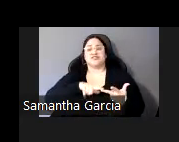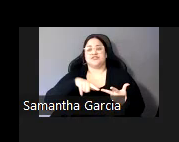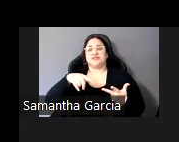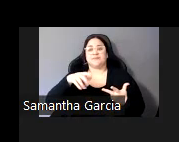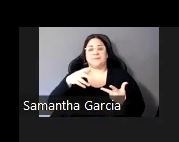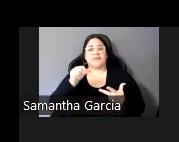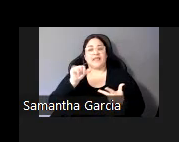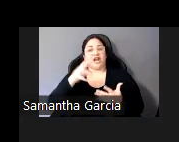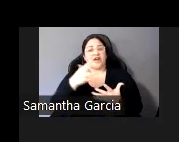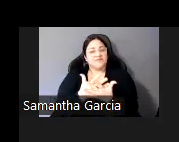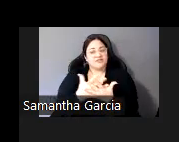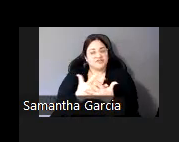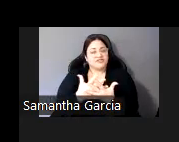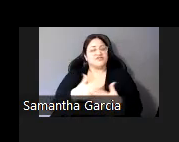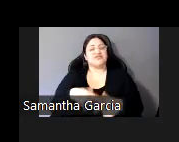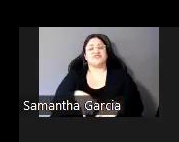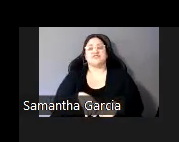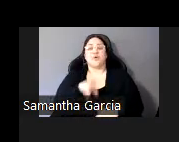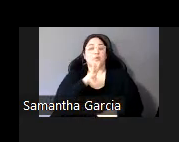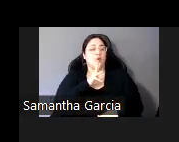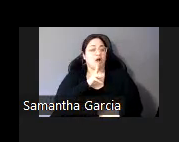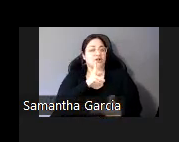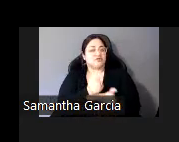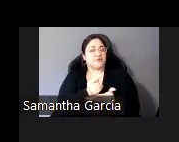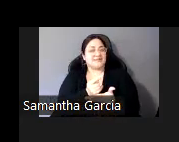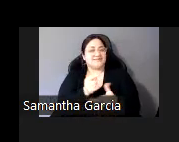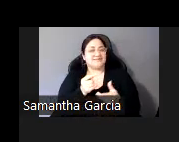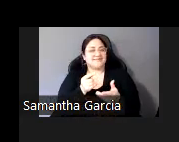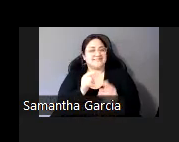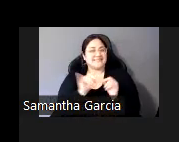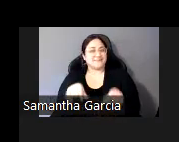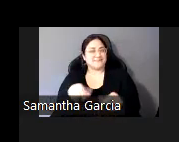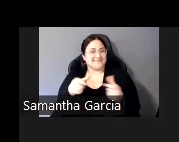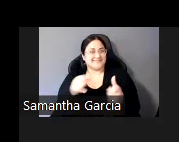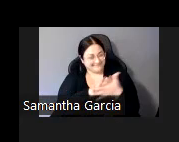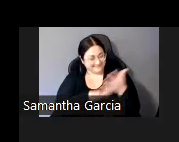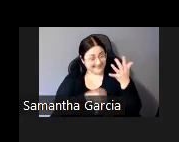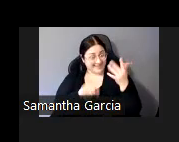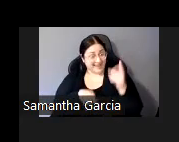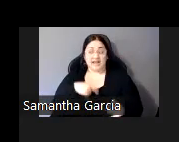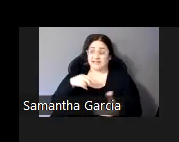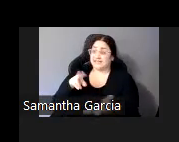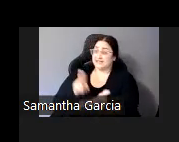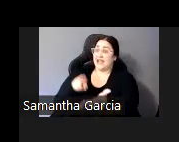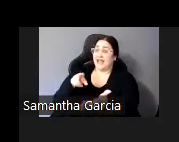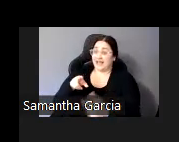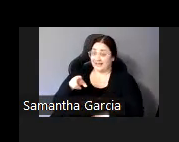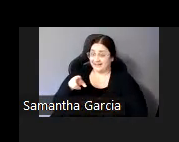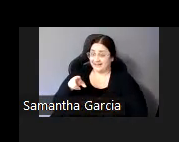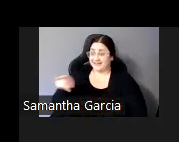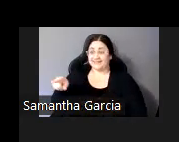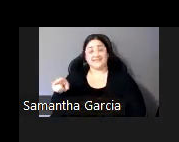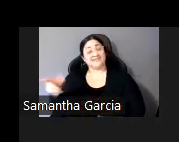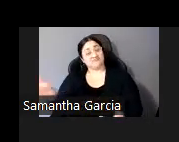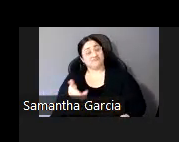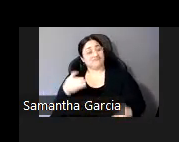purifiers, water treatment equipment. And then after signing these contracts, once these fraudsters get into your home and